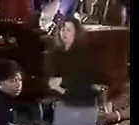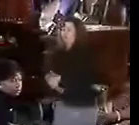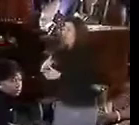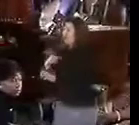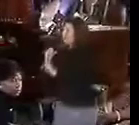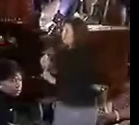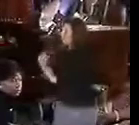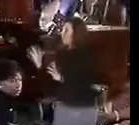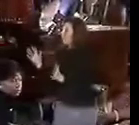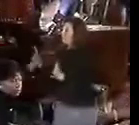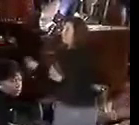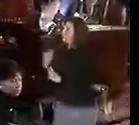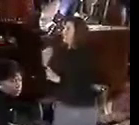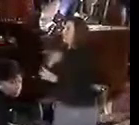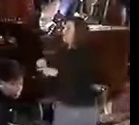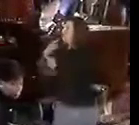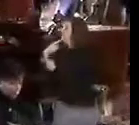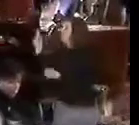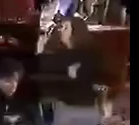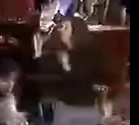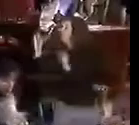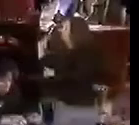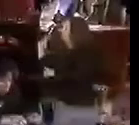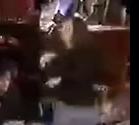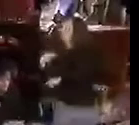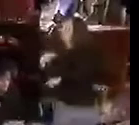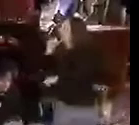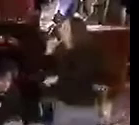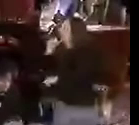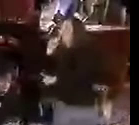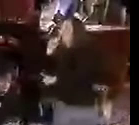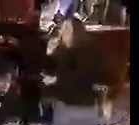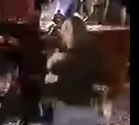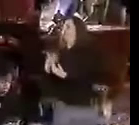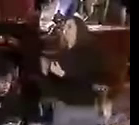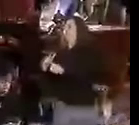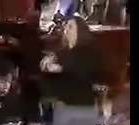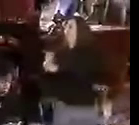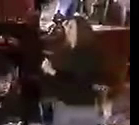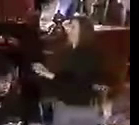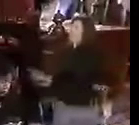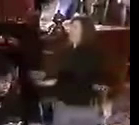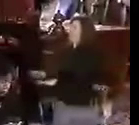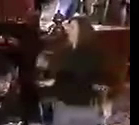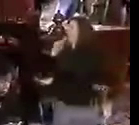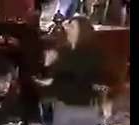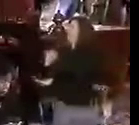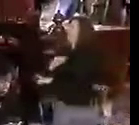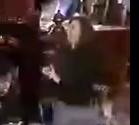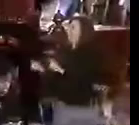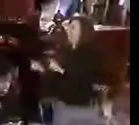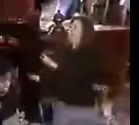I strongly urge this Senate to say to the people of Texas, we are not here for our convenience to make it easy for ourselves to come to work every